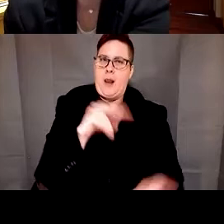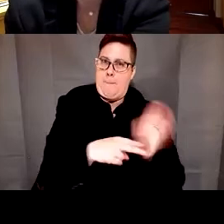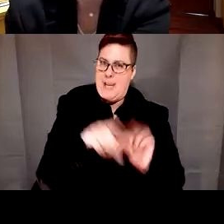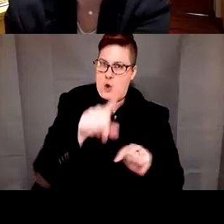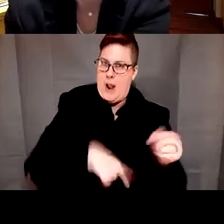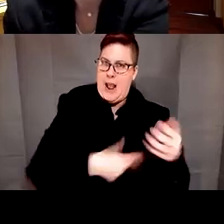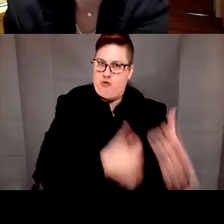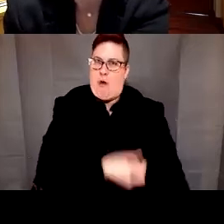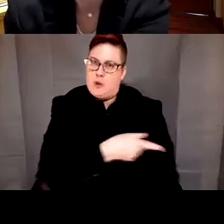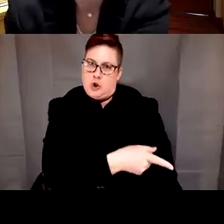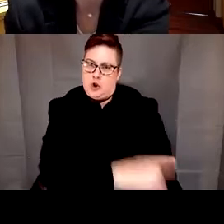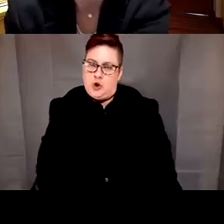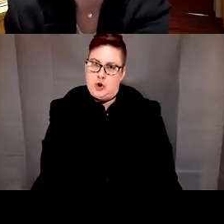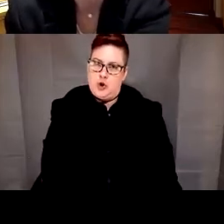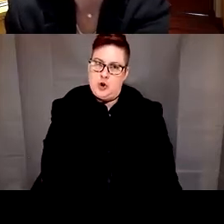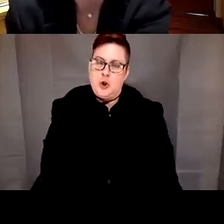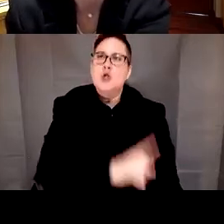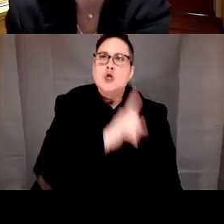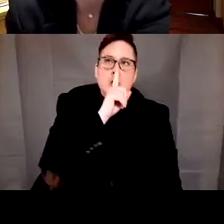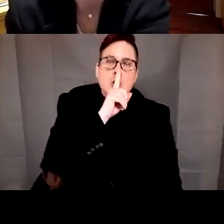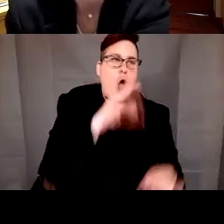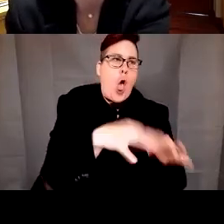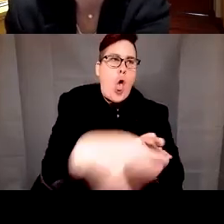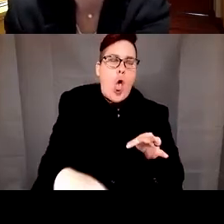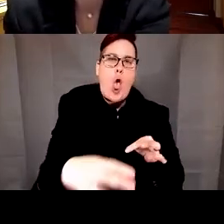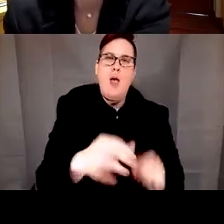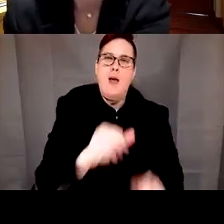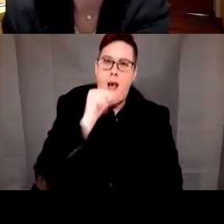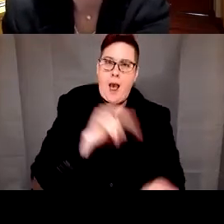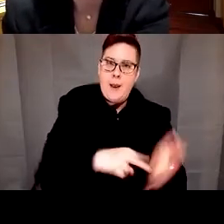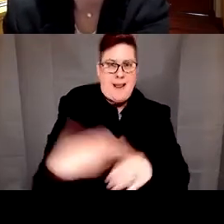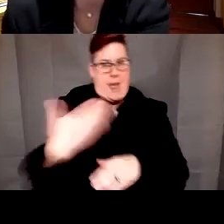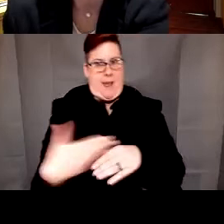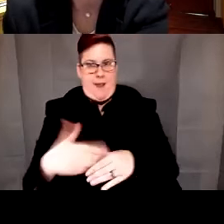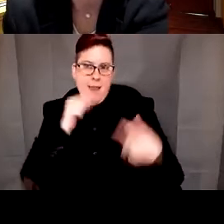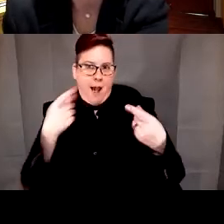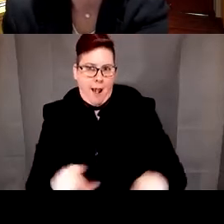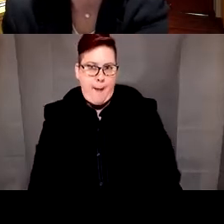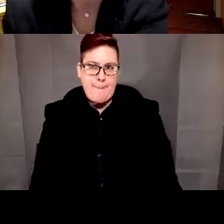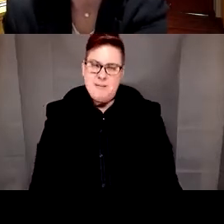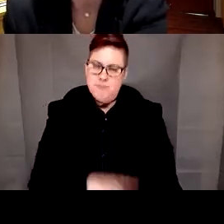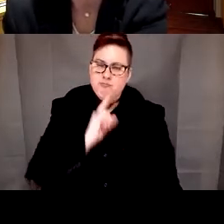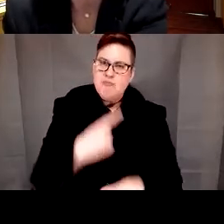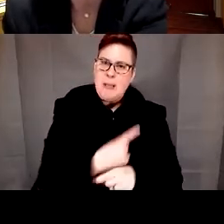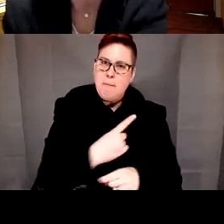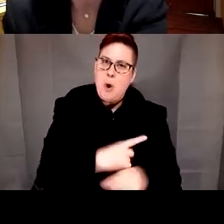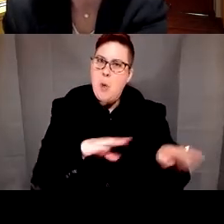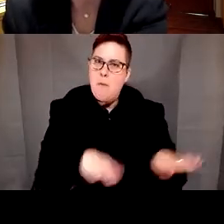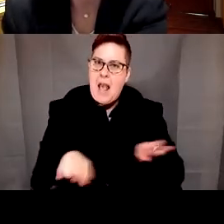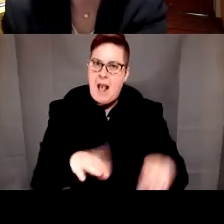just because that happens, it doesn't mean that the sexual harassment didn't happen, that can be very typical behavior of a